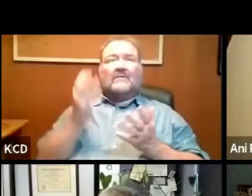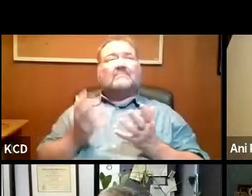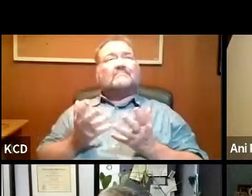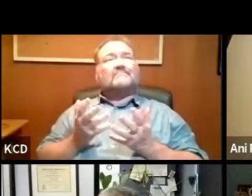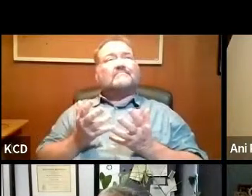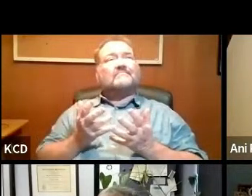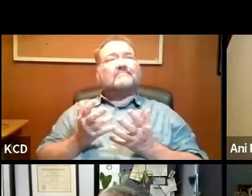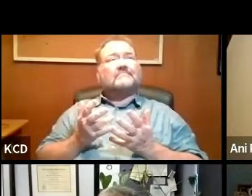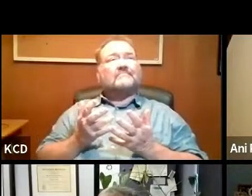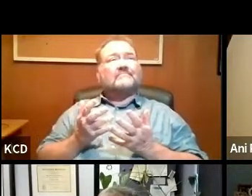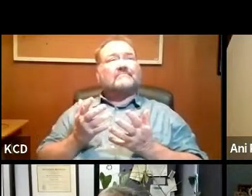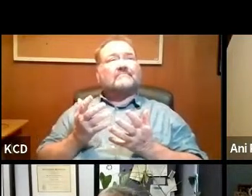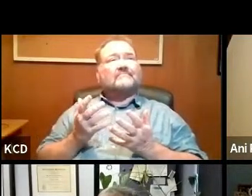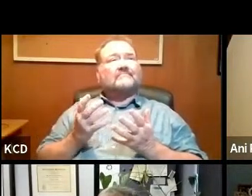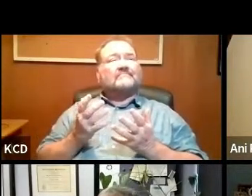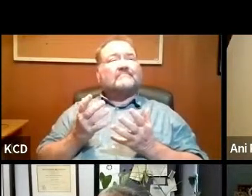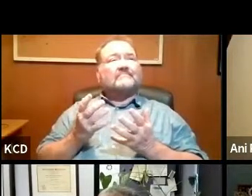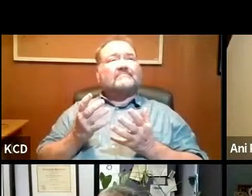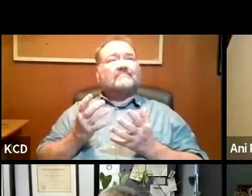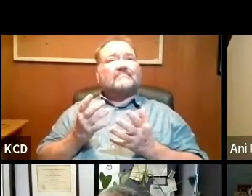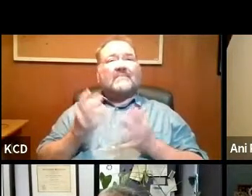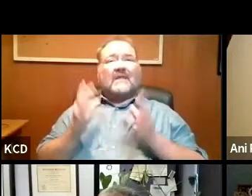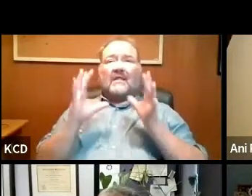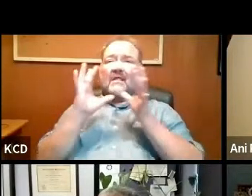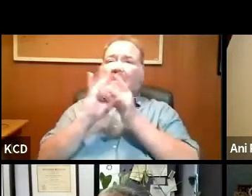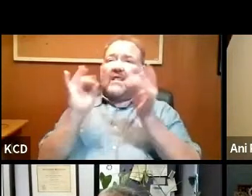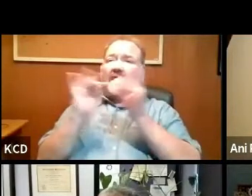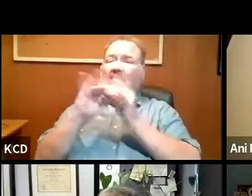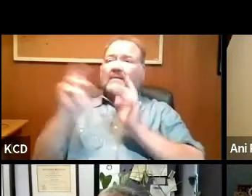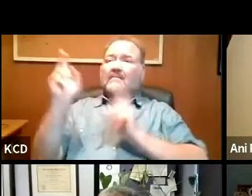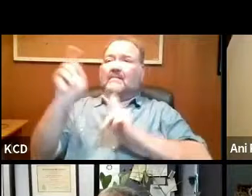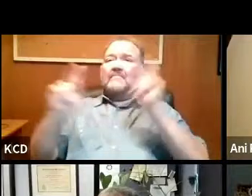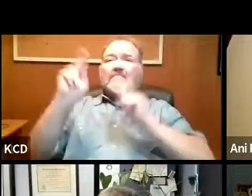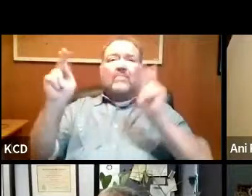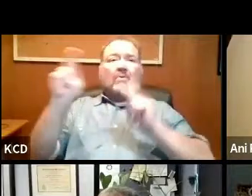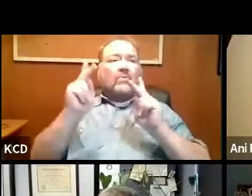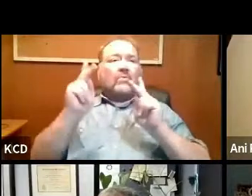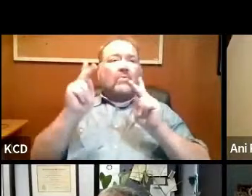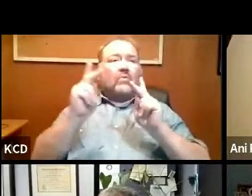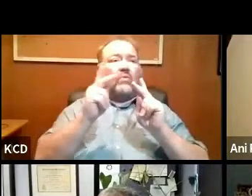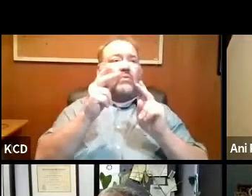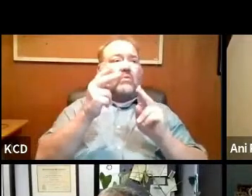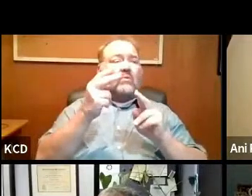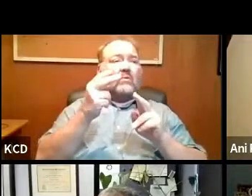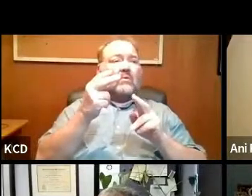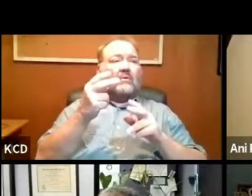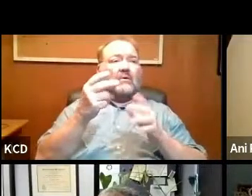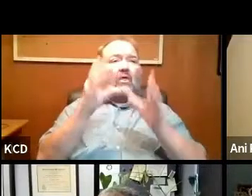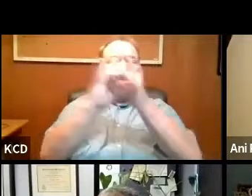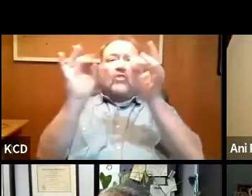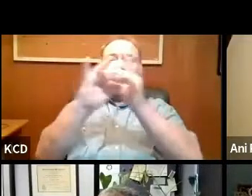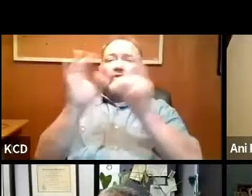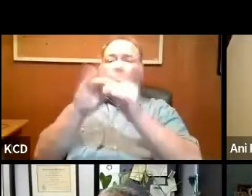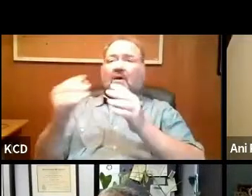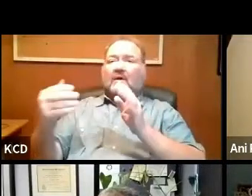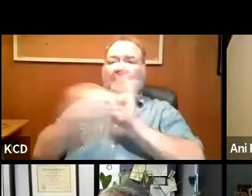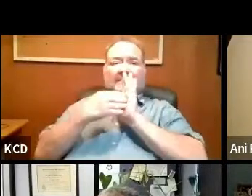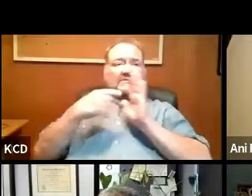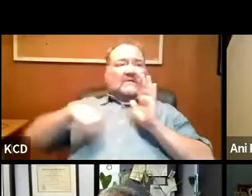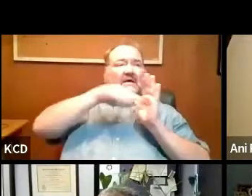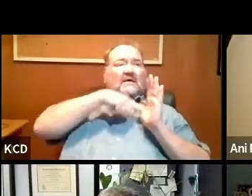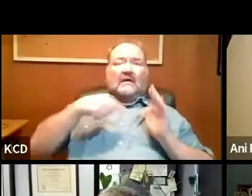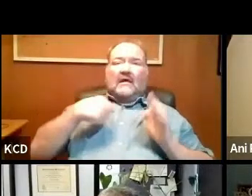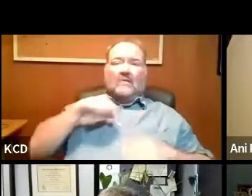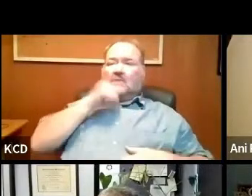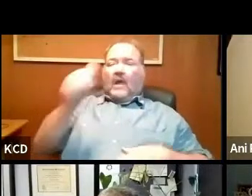the rhetoric that we're on the receiving end of is not something, quite frankly, that I was prepared for. And